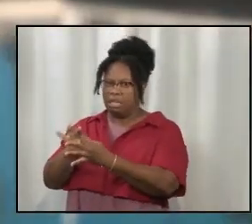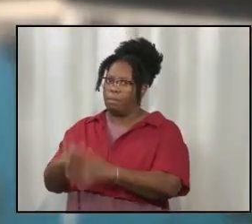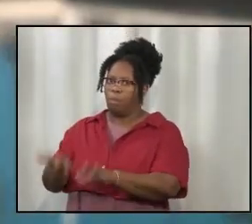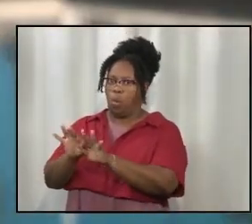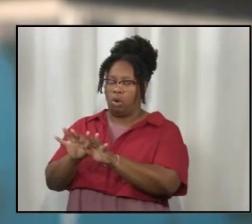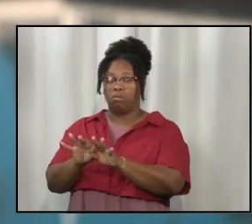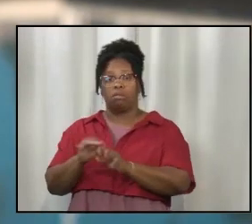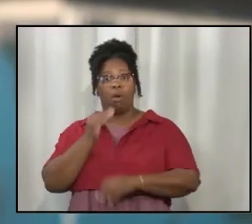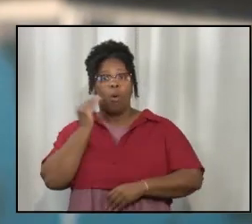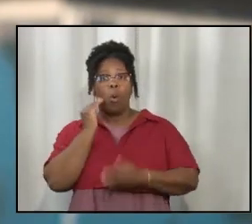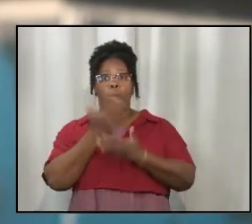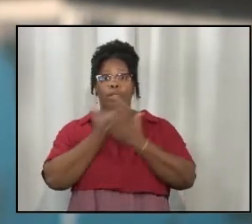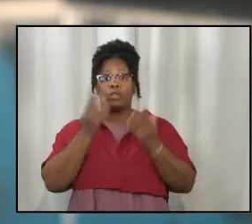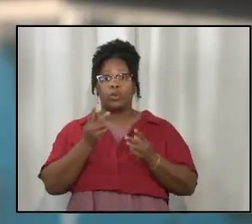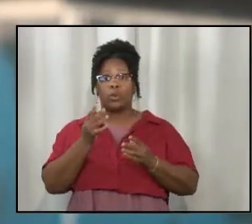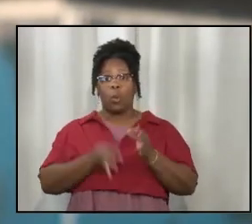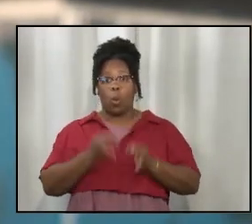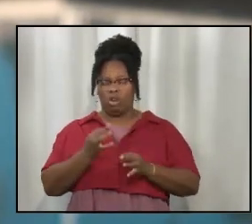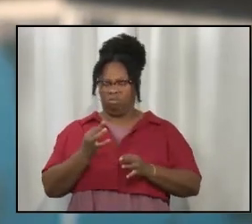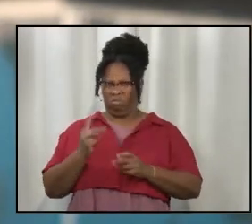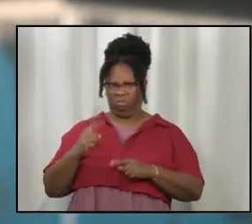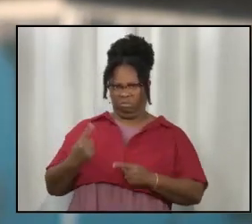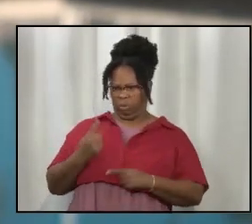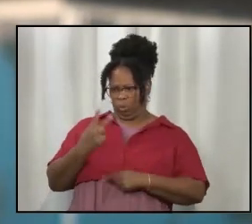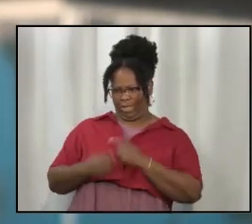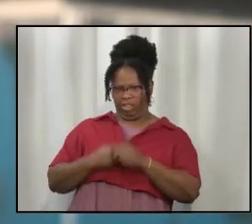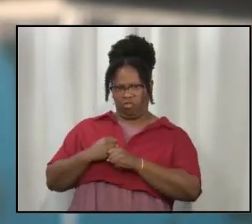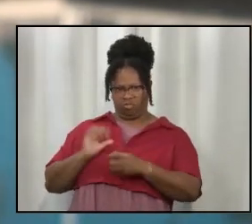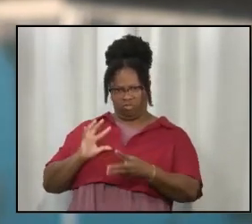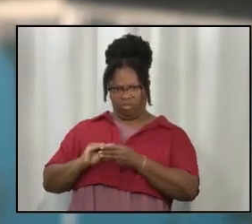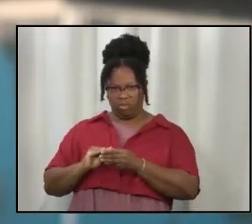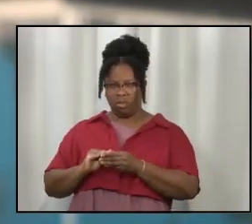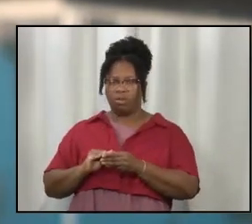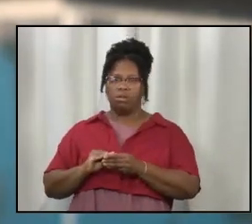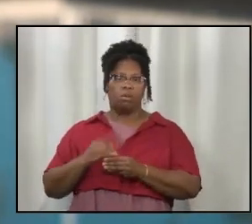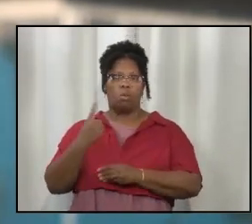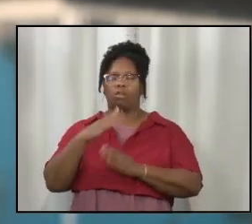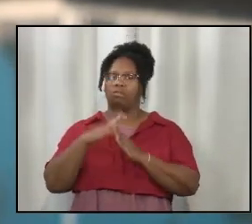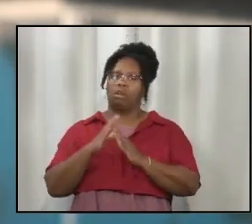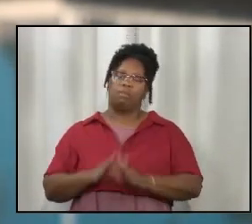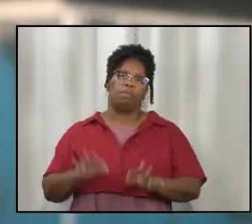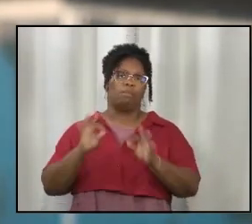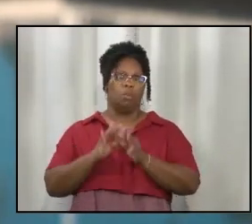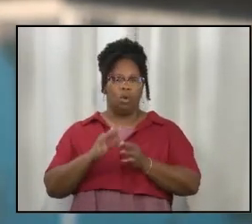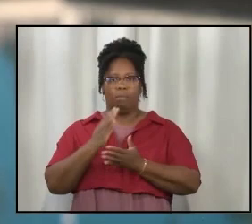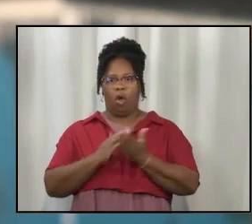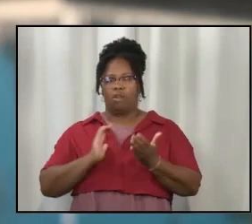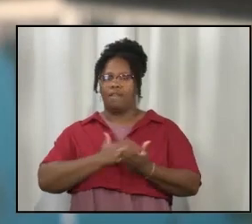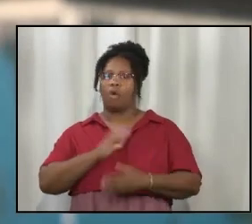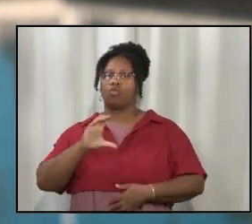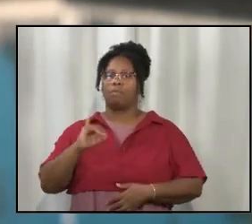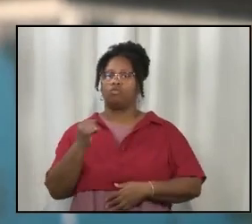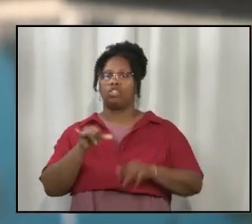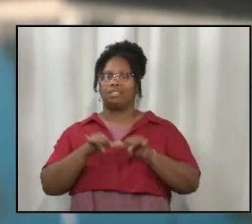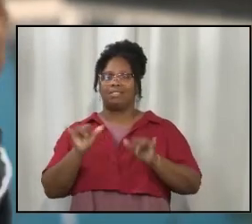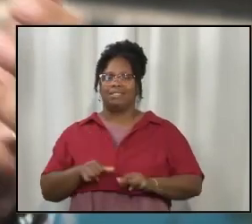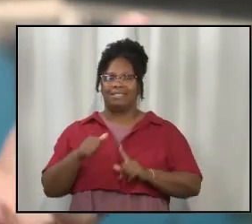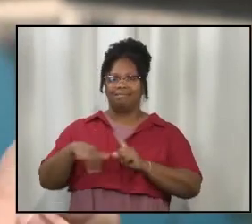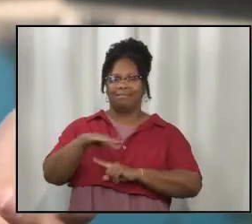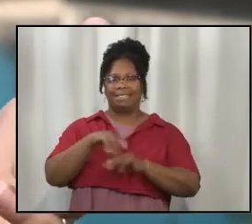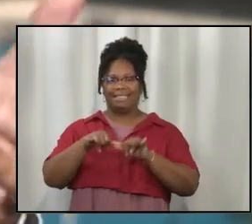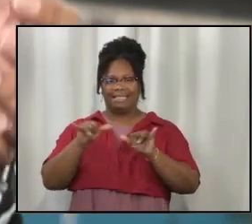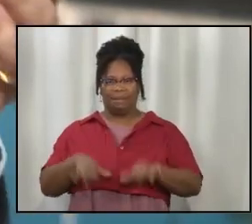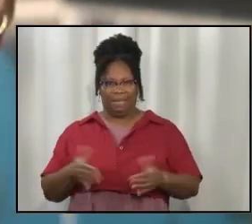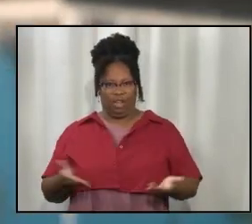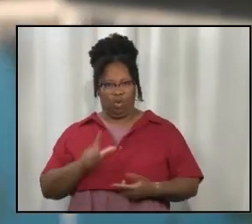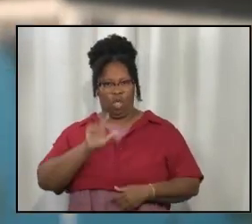has become one of the most important parts of our criminal justice ecosystem here in Long Beach, because the homeless community